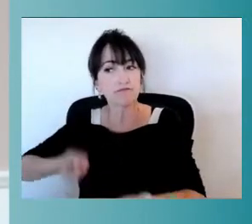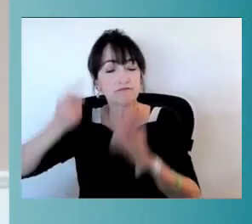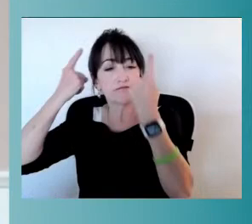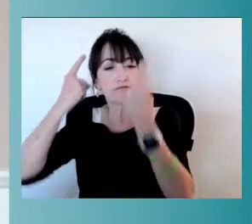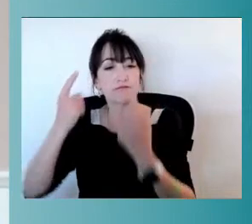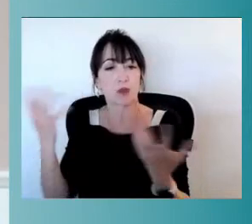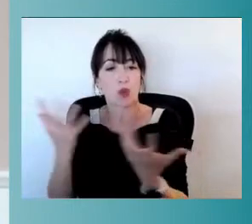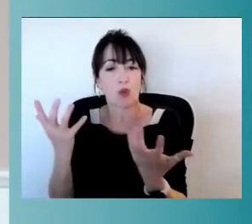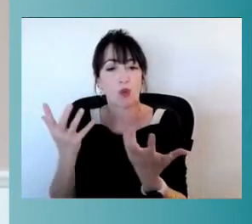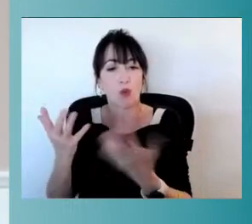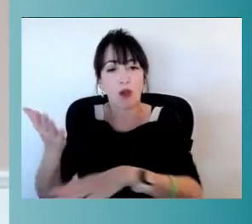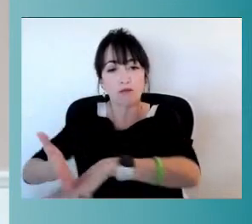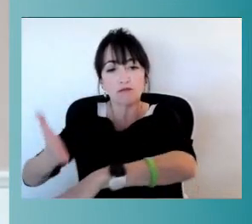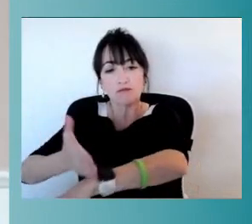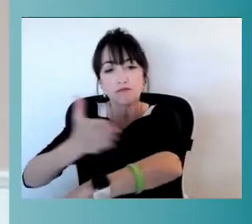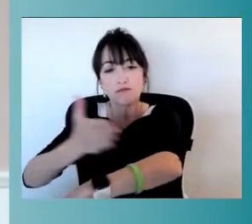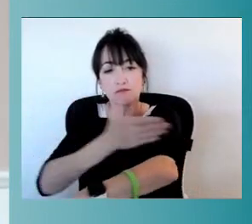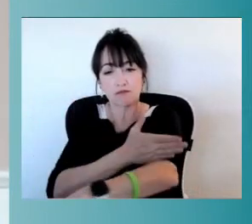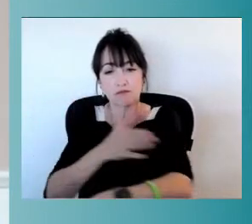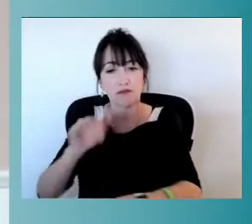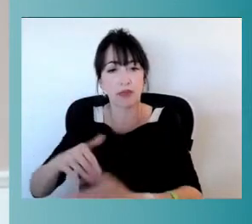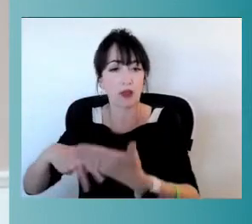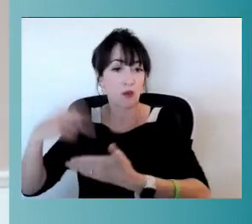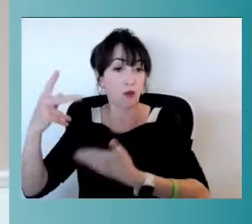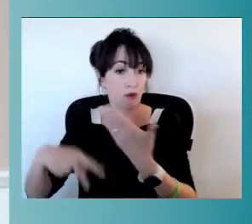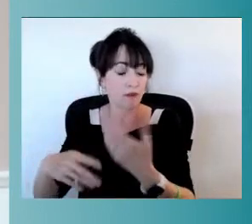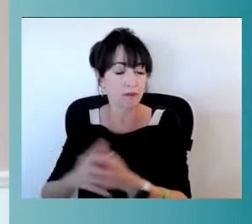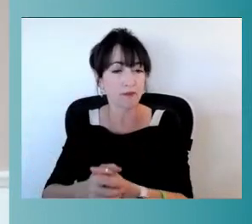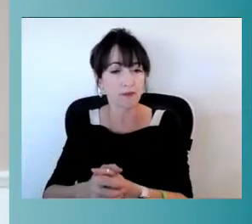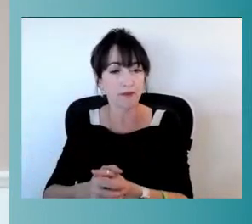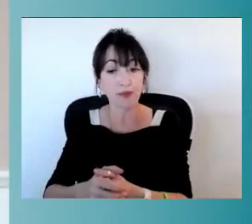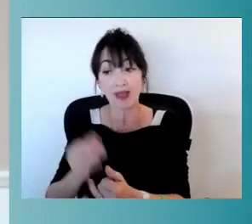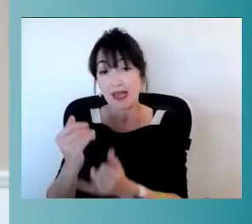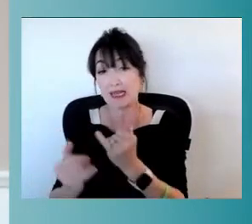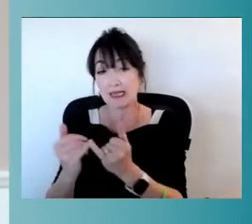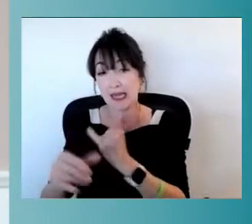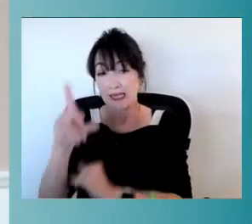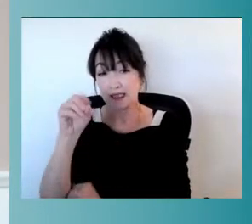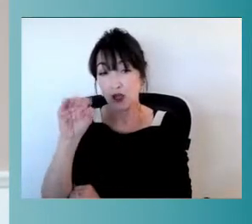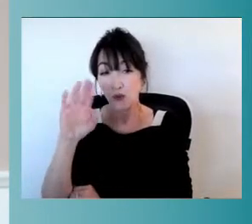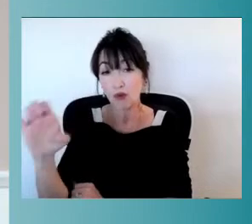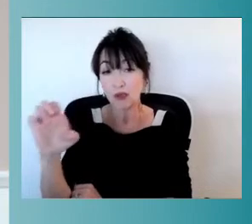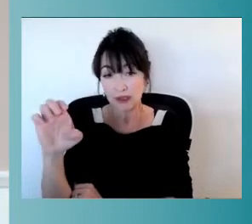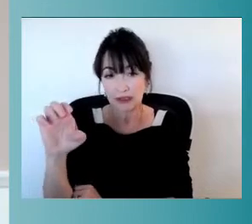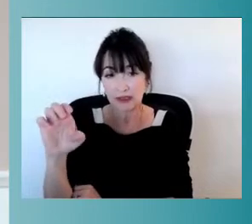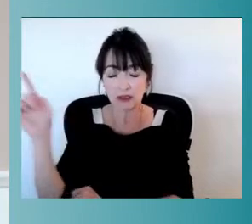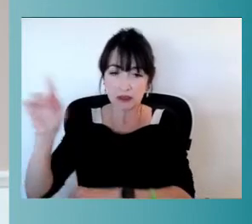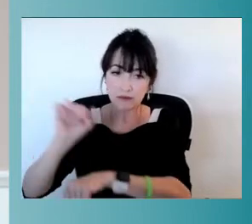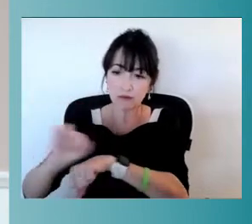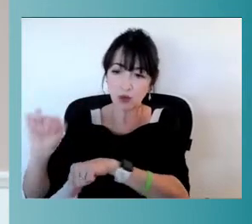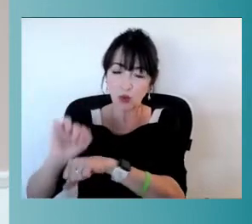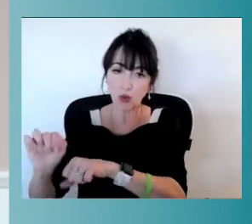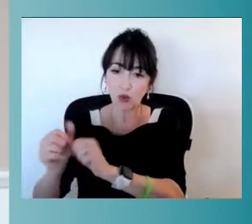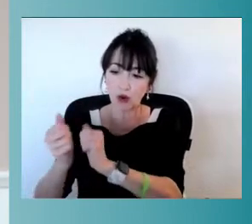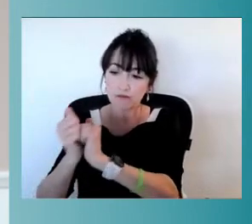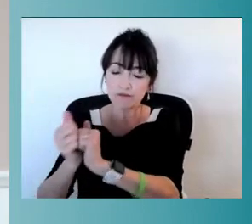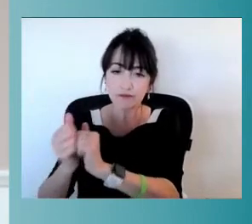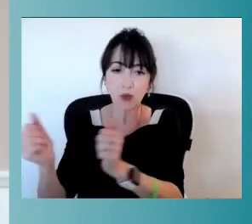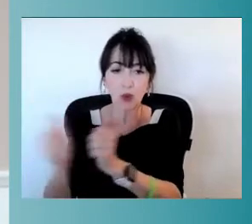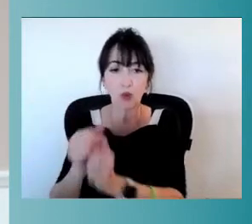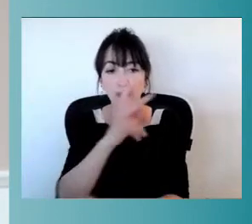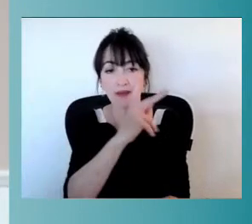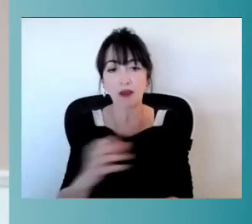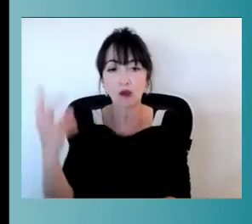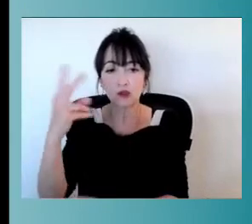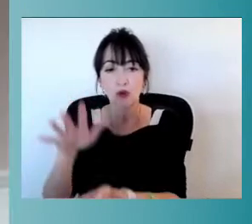continuum. And lastly, our Department of Education has worked very closely with our K-12 schools across